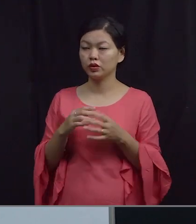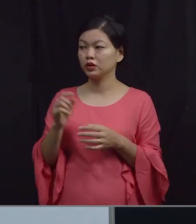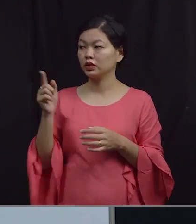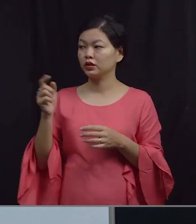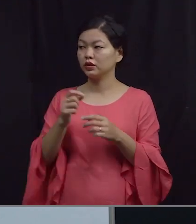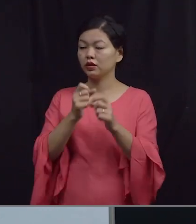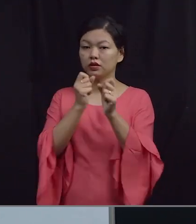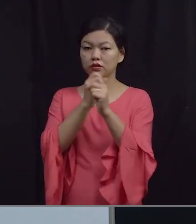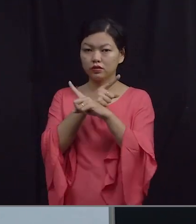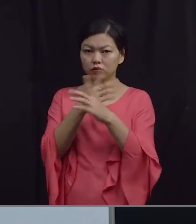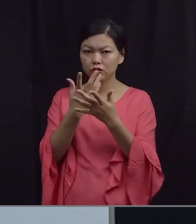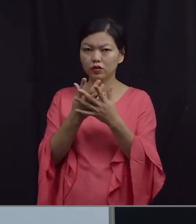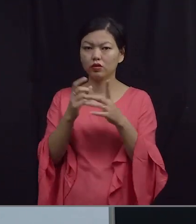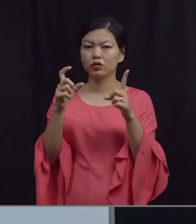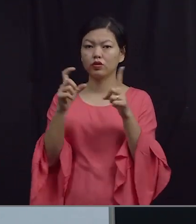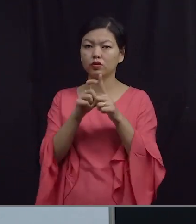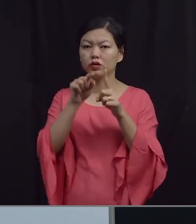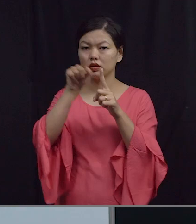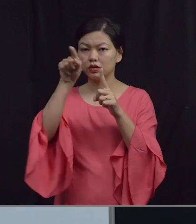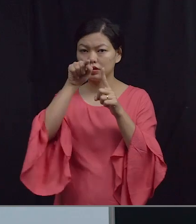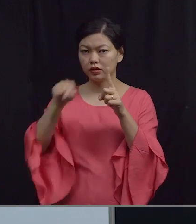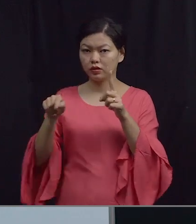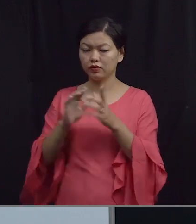or diverges